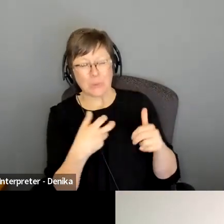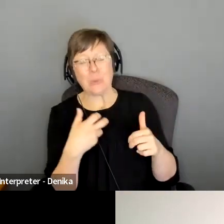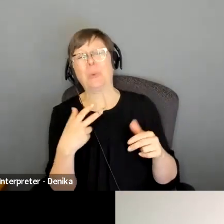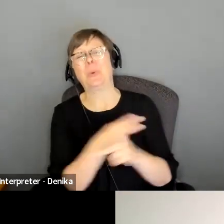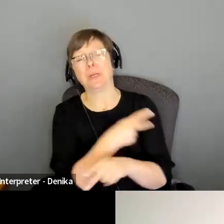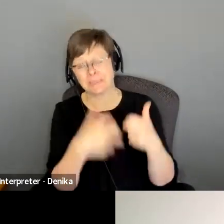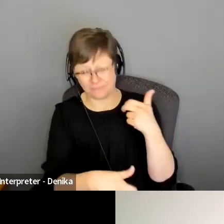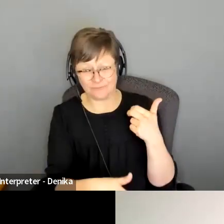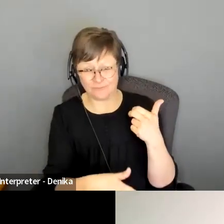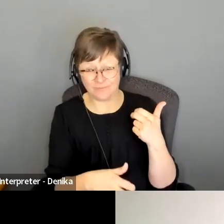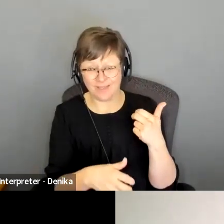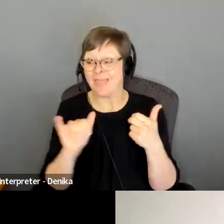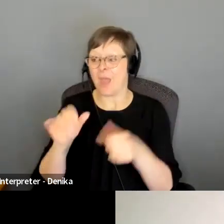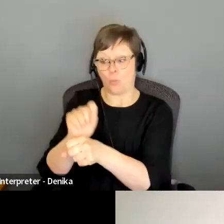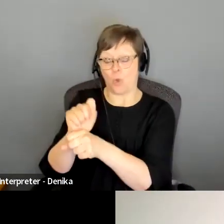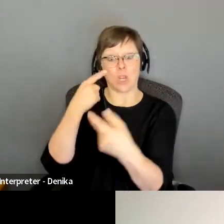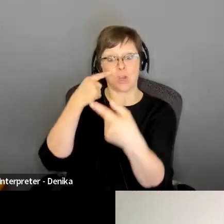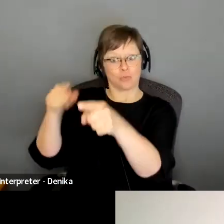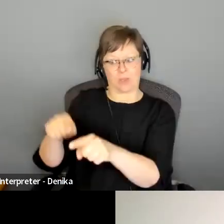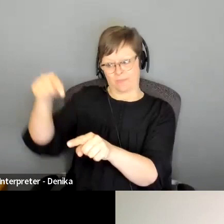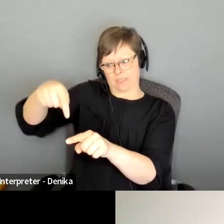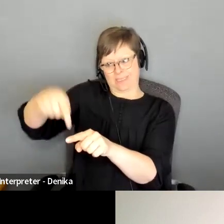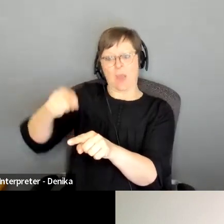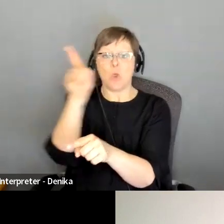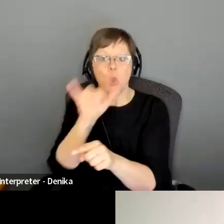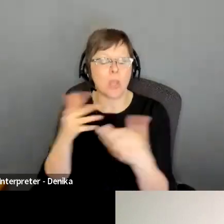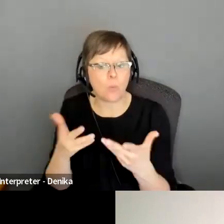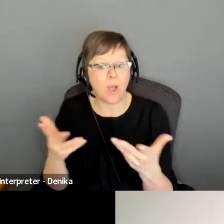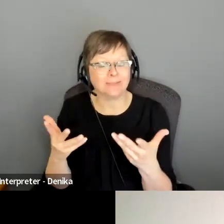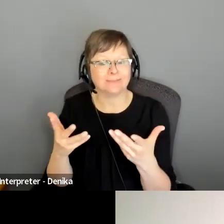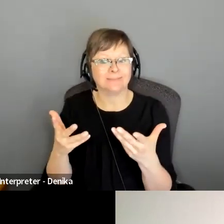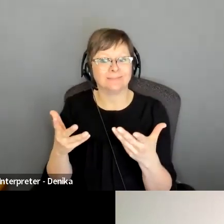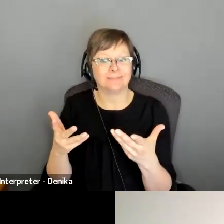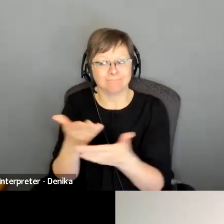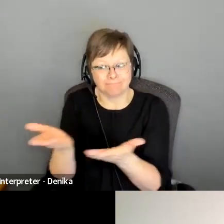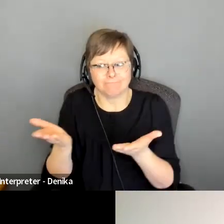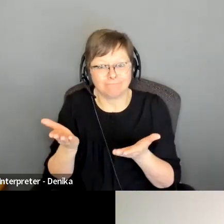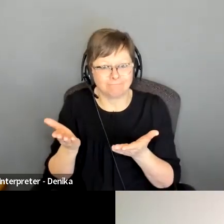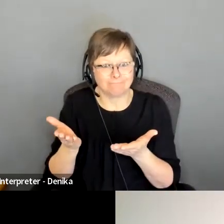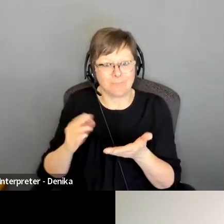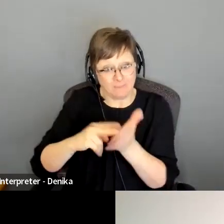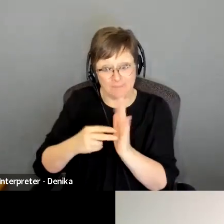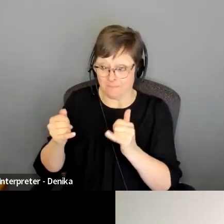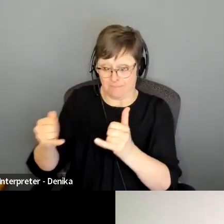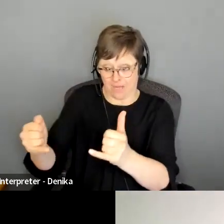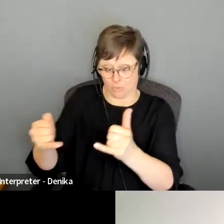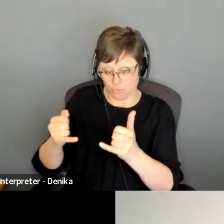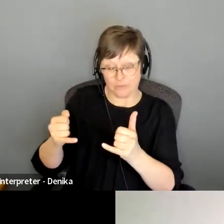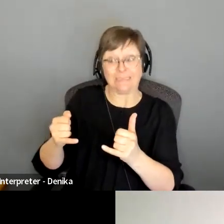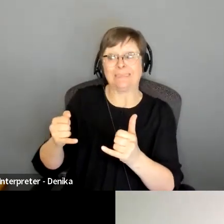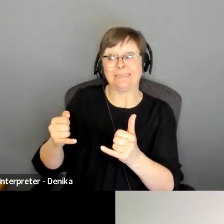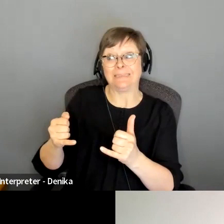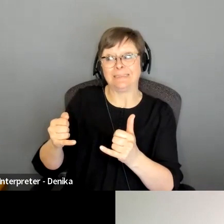thinking about those working agreements, how are you setting working agreements in a space that honor boundaries, that honor